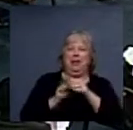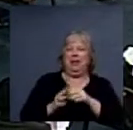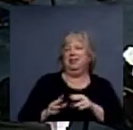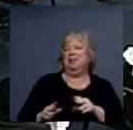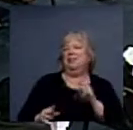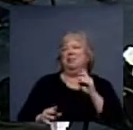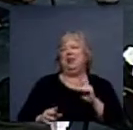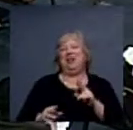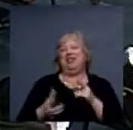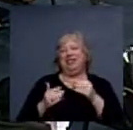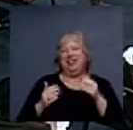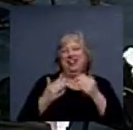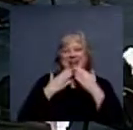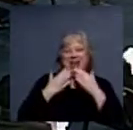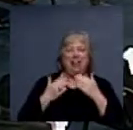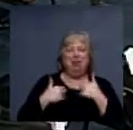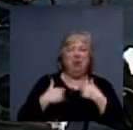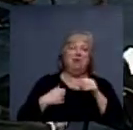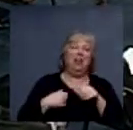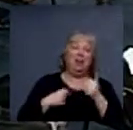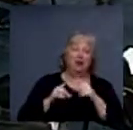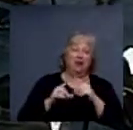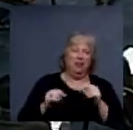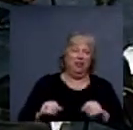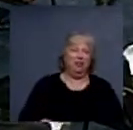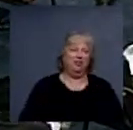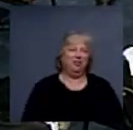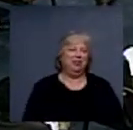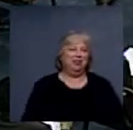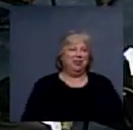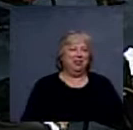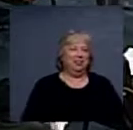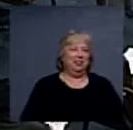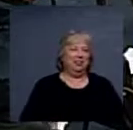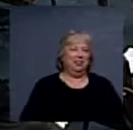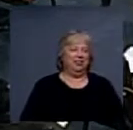thank you very much. We have other cards. Do you?